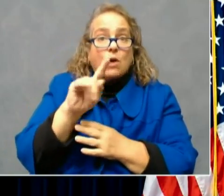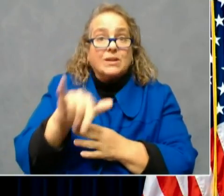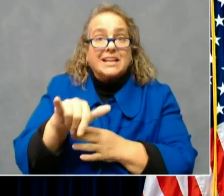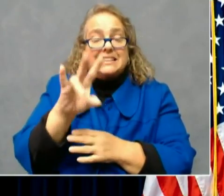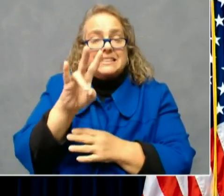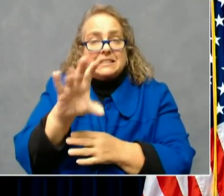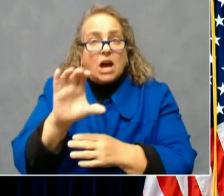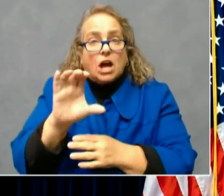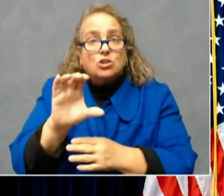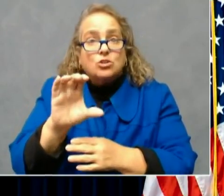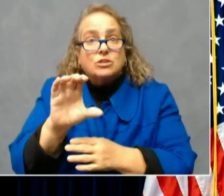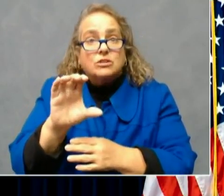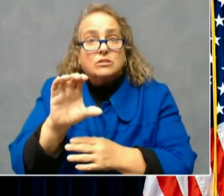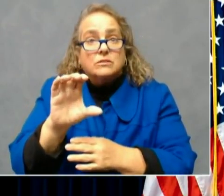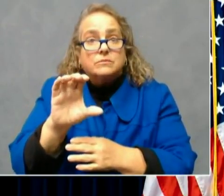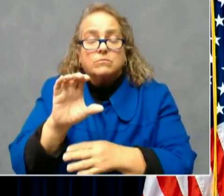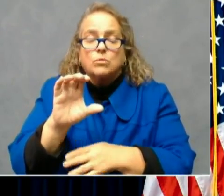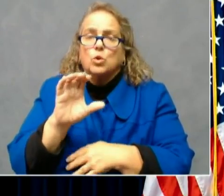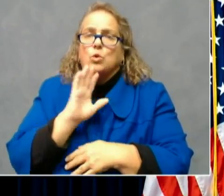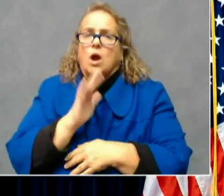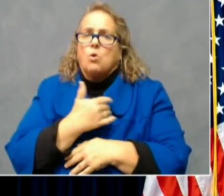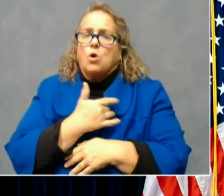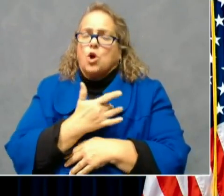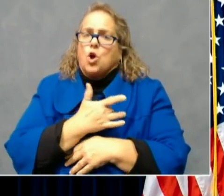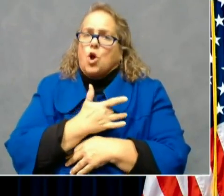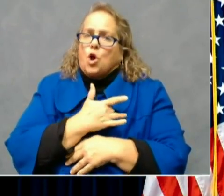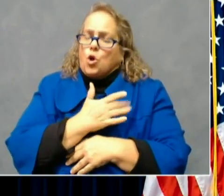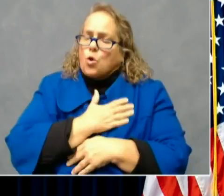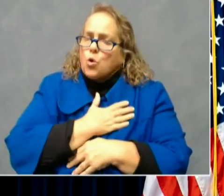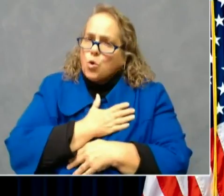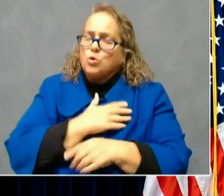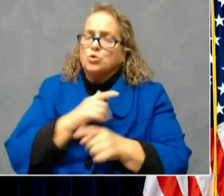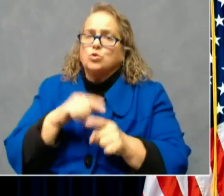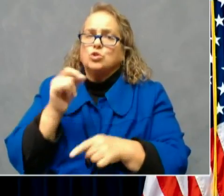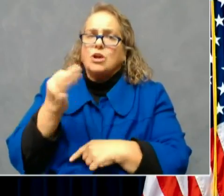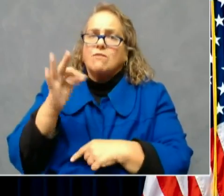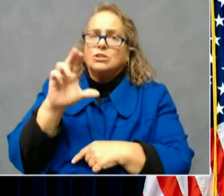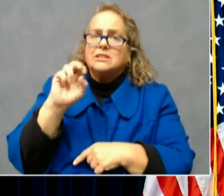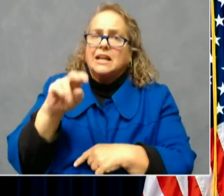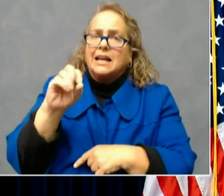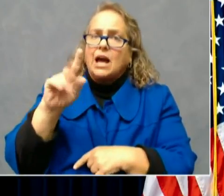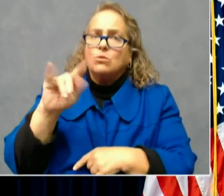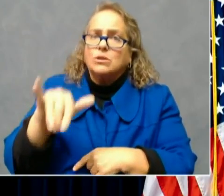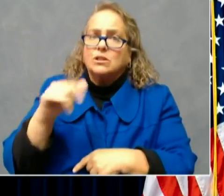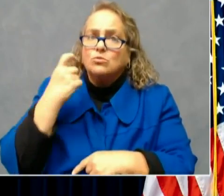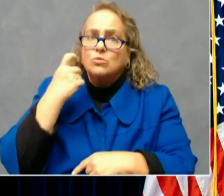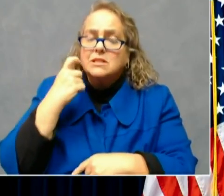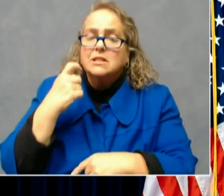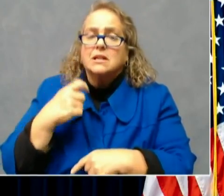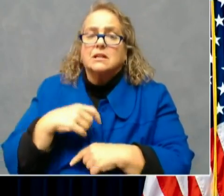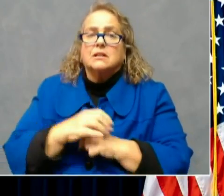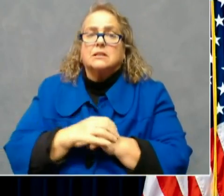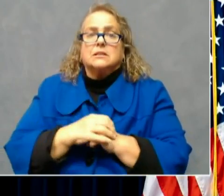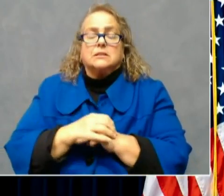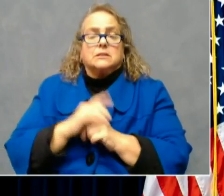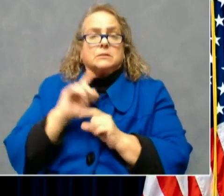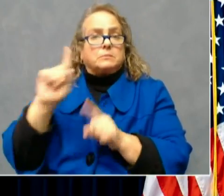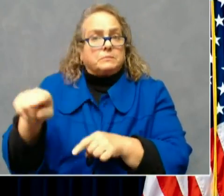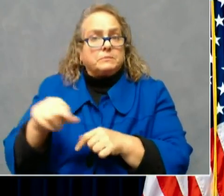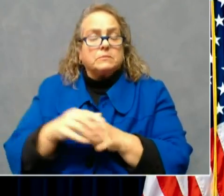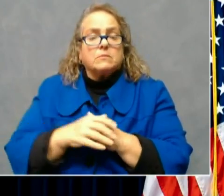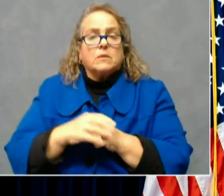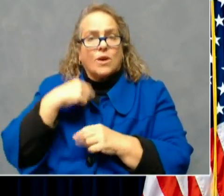heart goes out to the residents of Jefferson County. Until recently, I was a resident of Jefferson County. We are thinking about